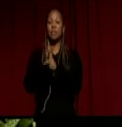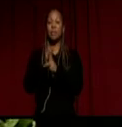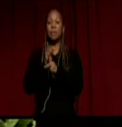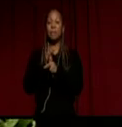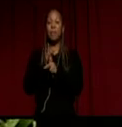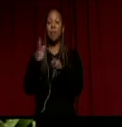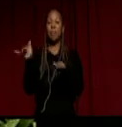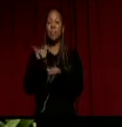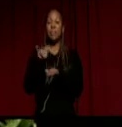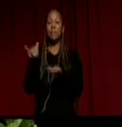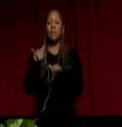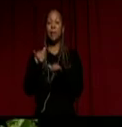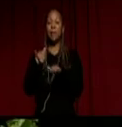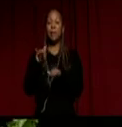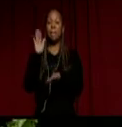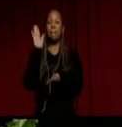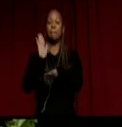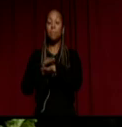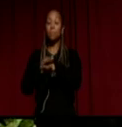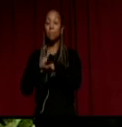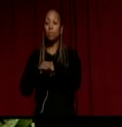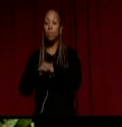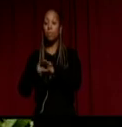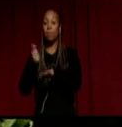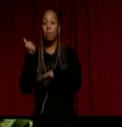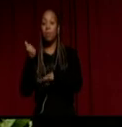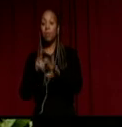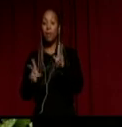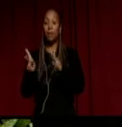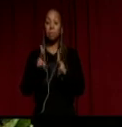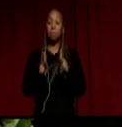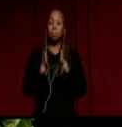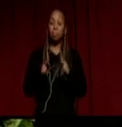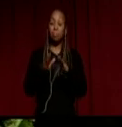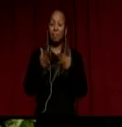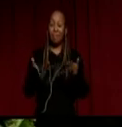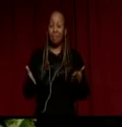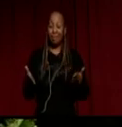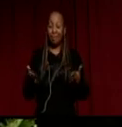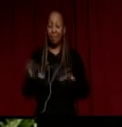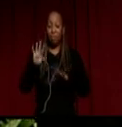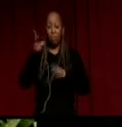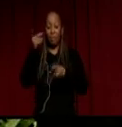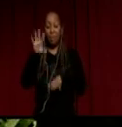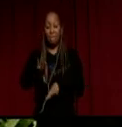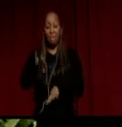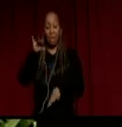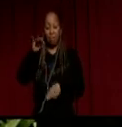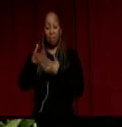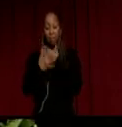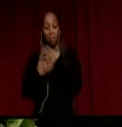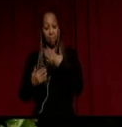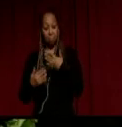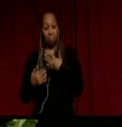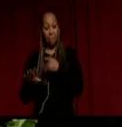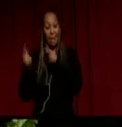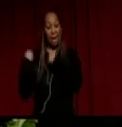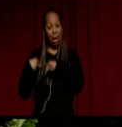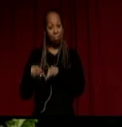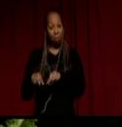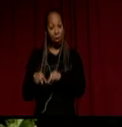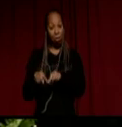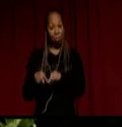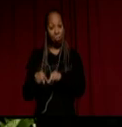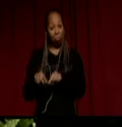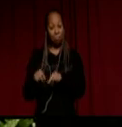would use for any other kind of agent that would be found in the blood. How long after someone has died